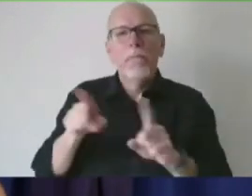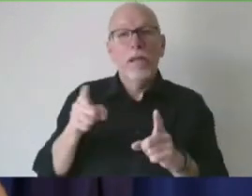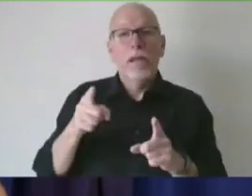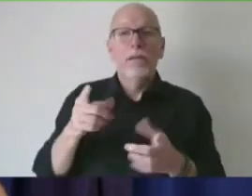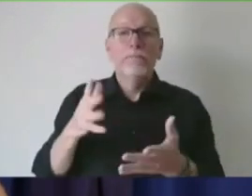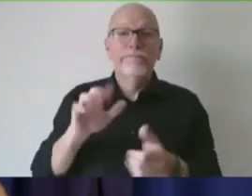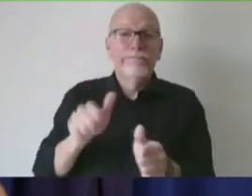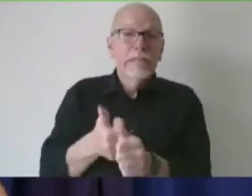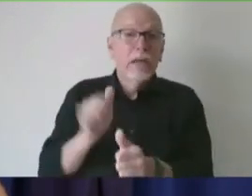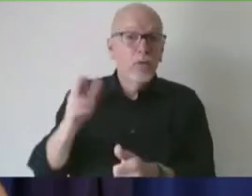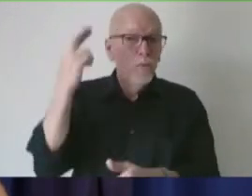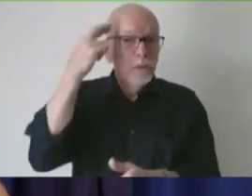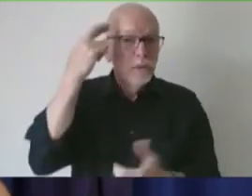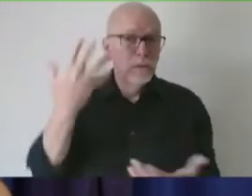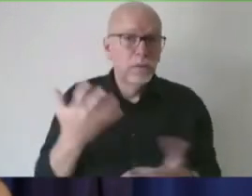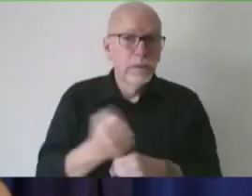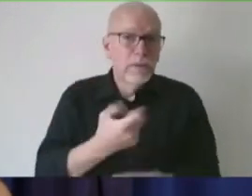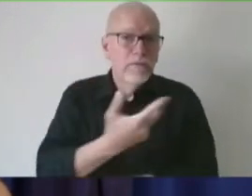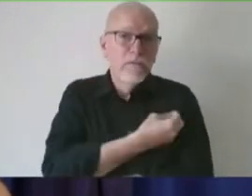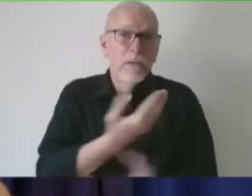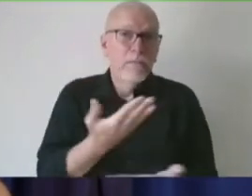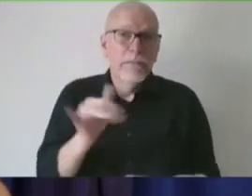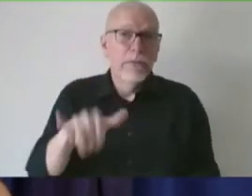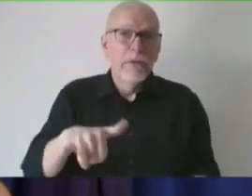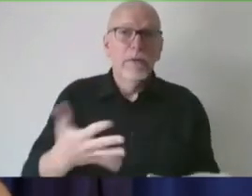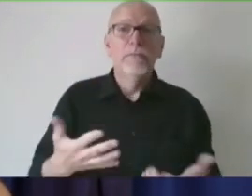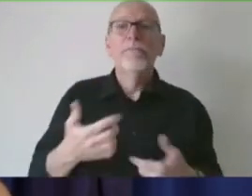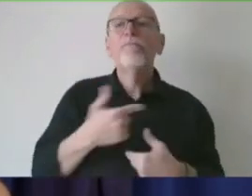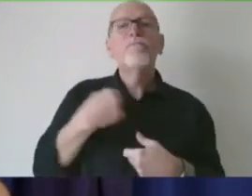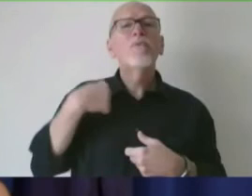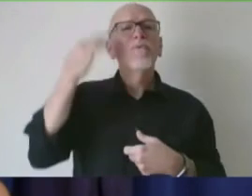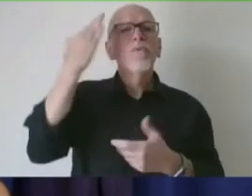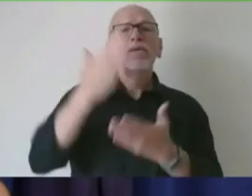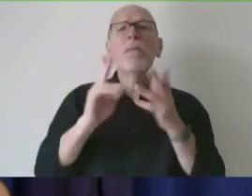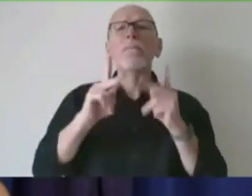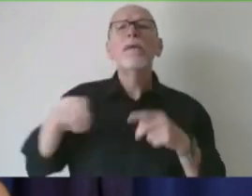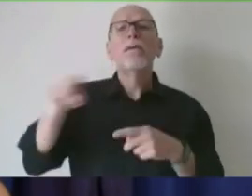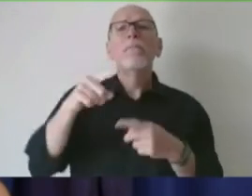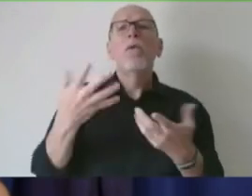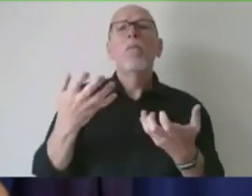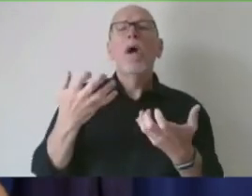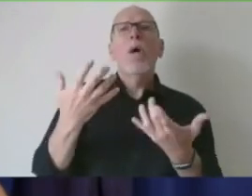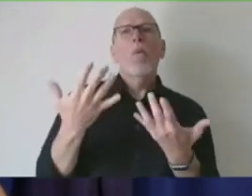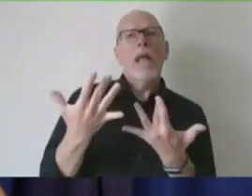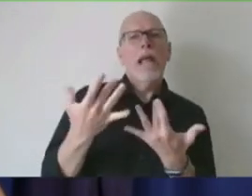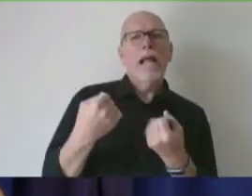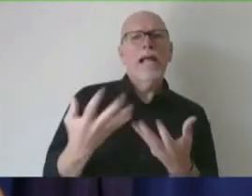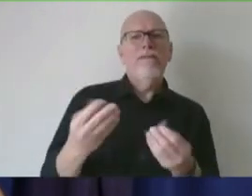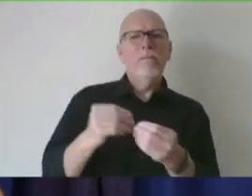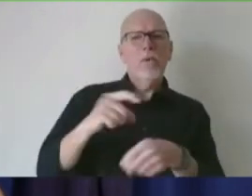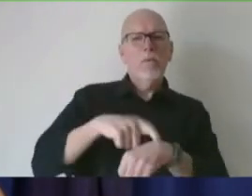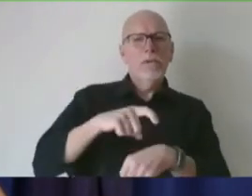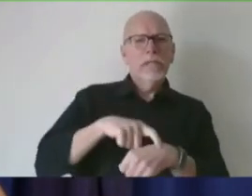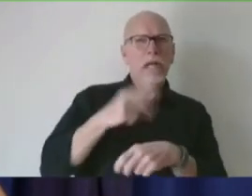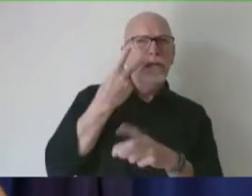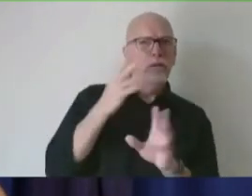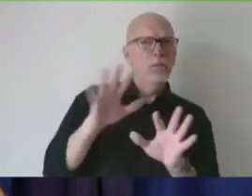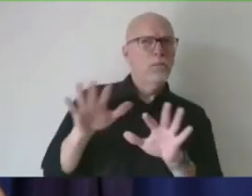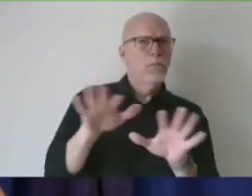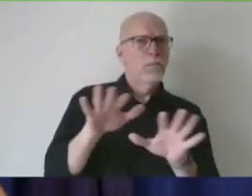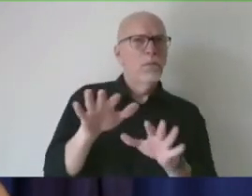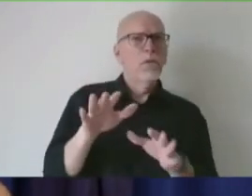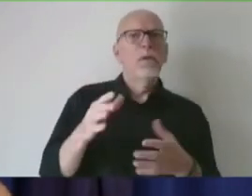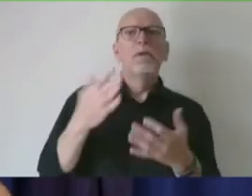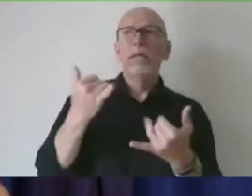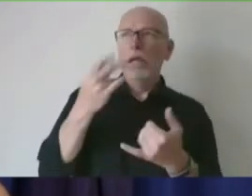people going out and getting vaccinated. And we also know that there was a part of the public who just wanted to give more time, and so I think that they're saying, wait, the vaccinated